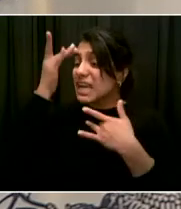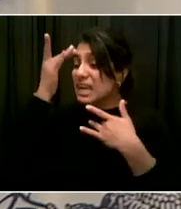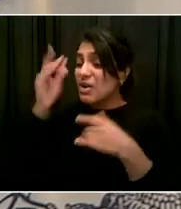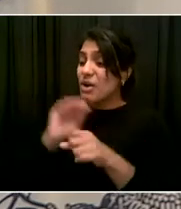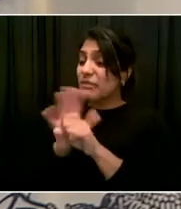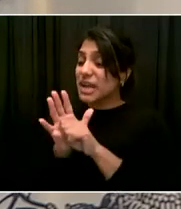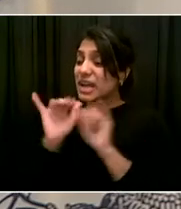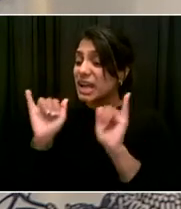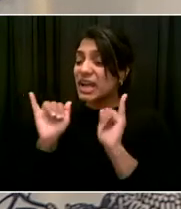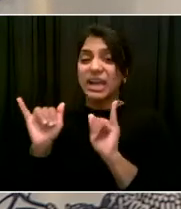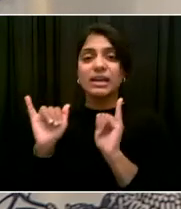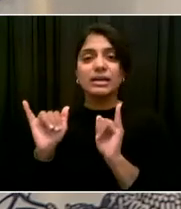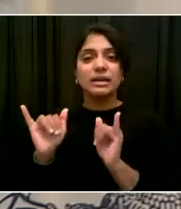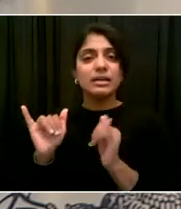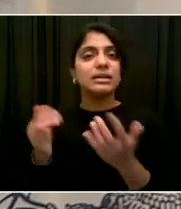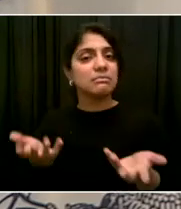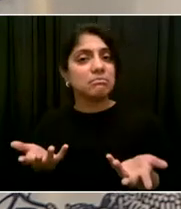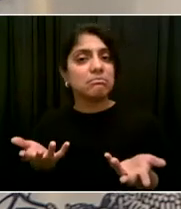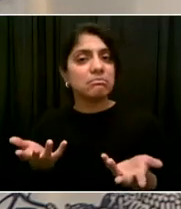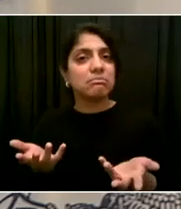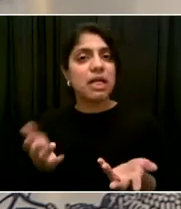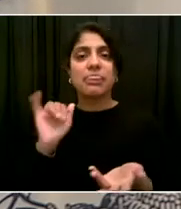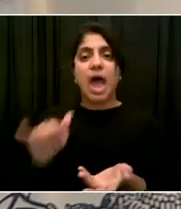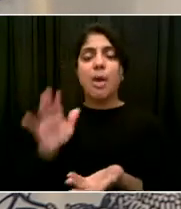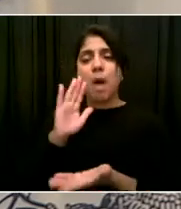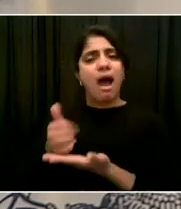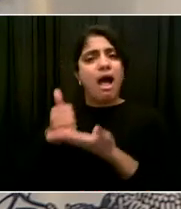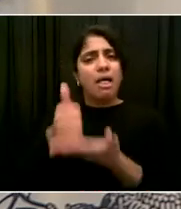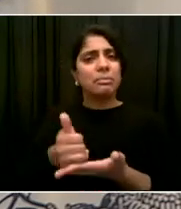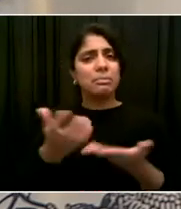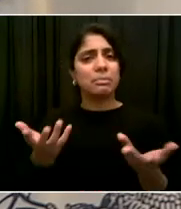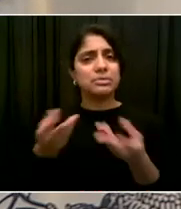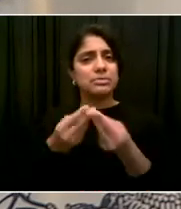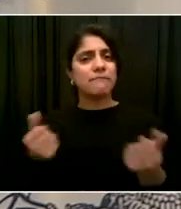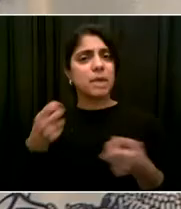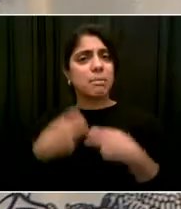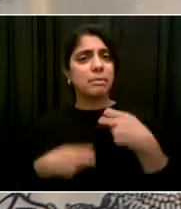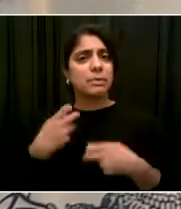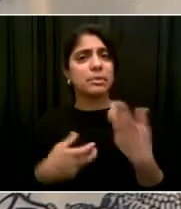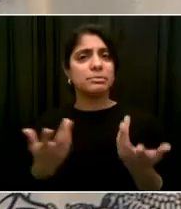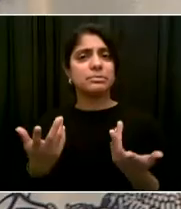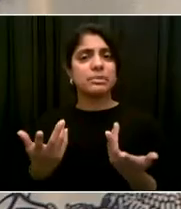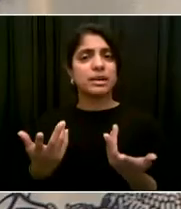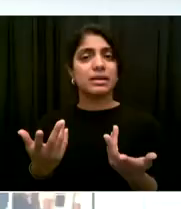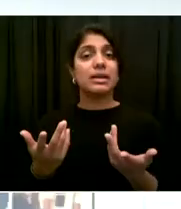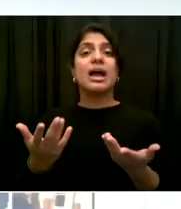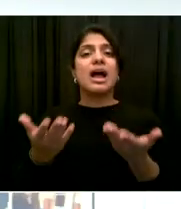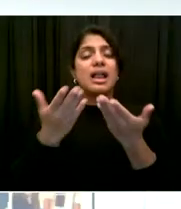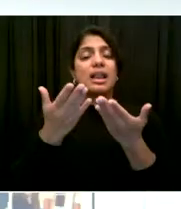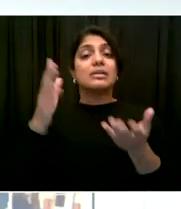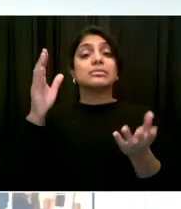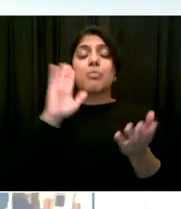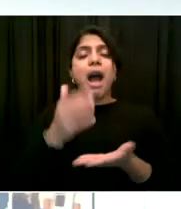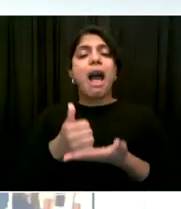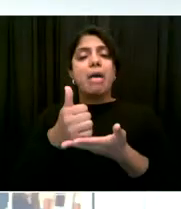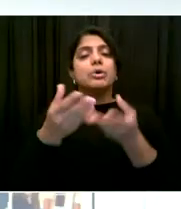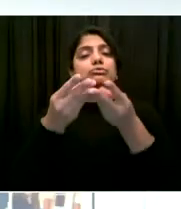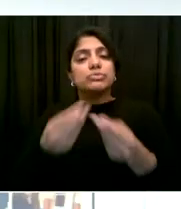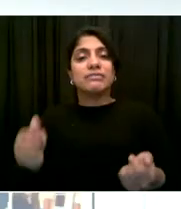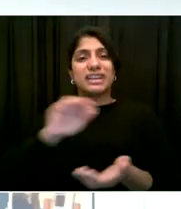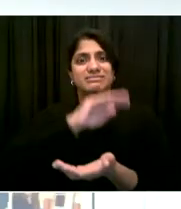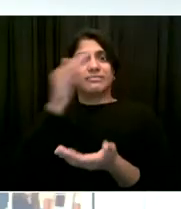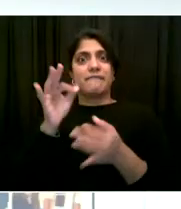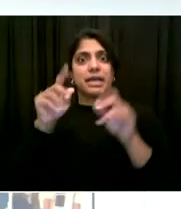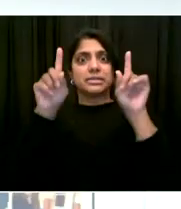to have. Dr. Choksi, you want to speak to the overall picture with at-home tests? Yes, sir. Thank you so much. And the most